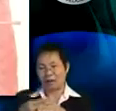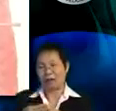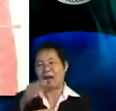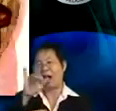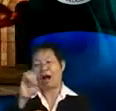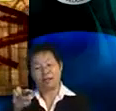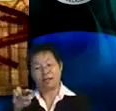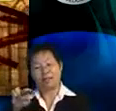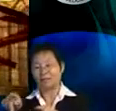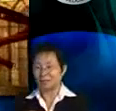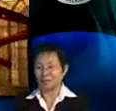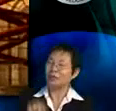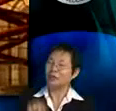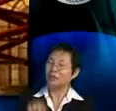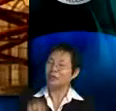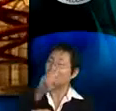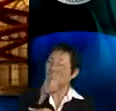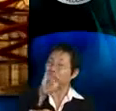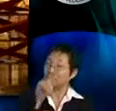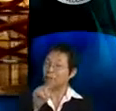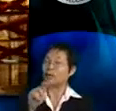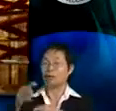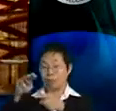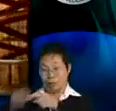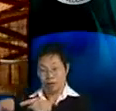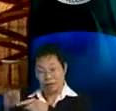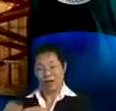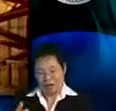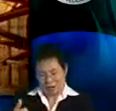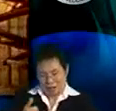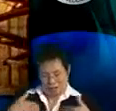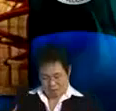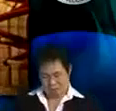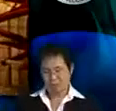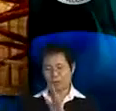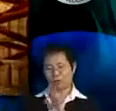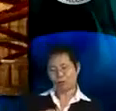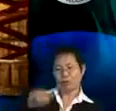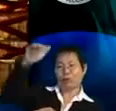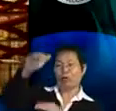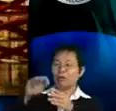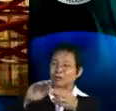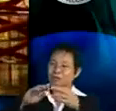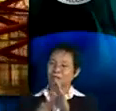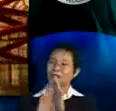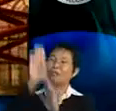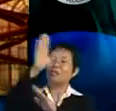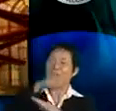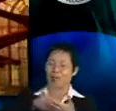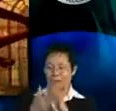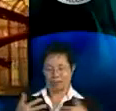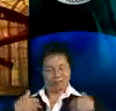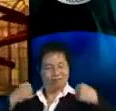iron. Just like vitamins, minerals help your body to grow, develop, and stay